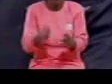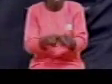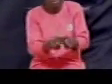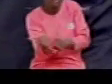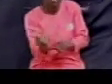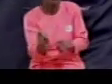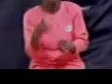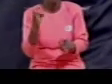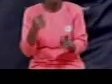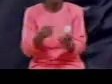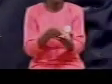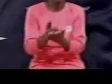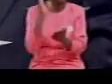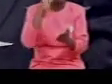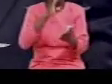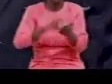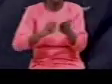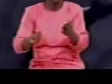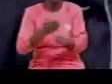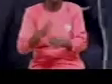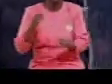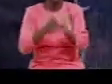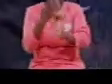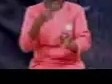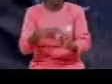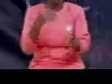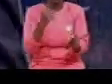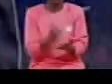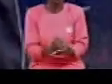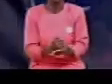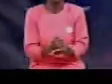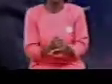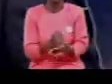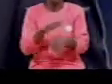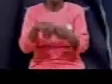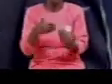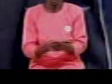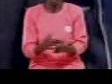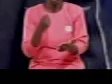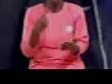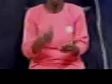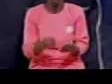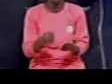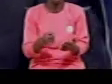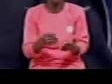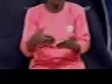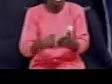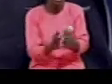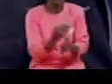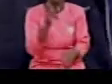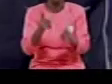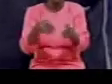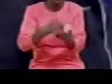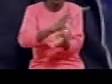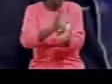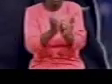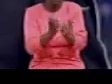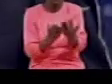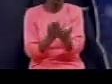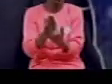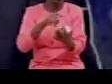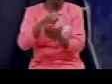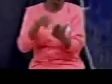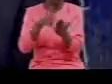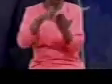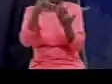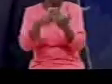will be taken away in Jesus' name. All the newborn, all those that have just come to Christ during this crusade, all those that have just